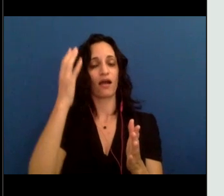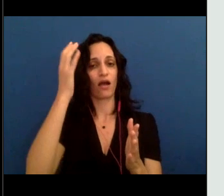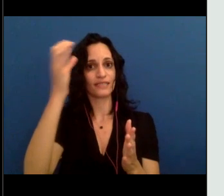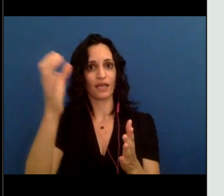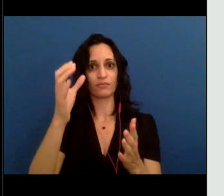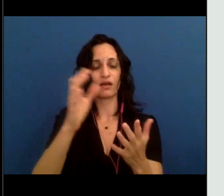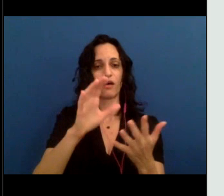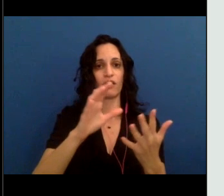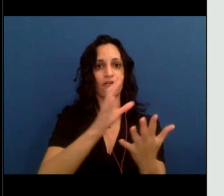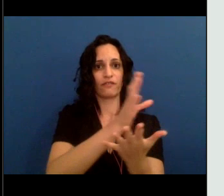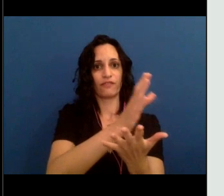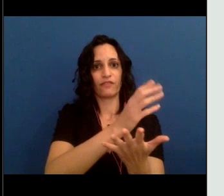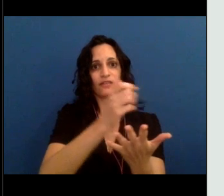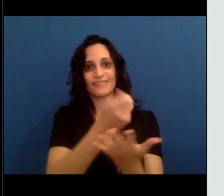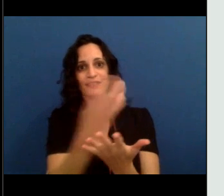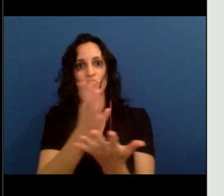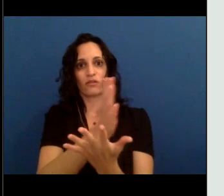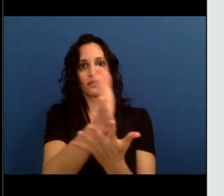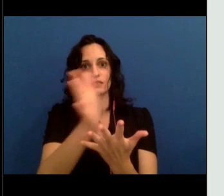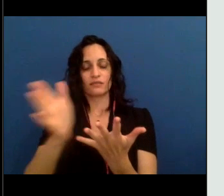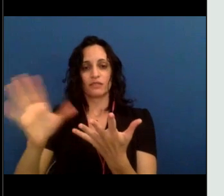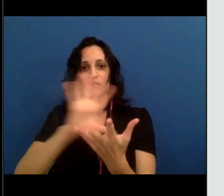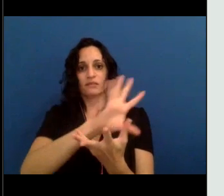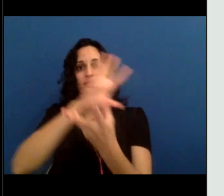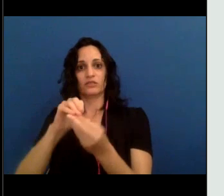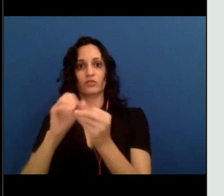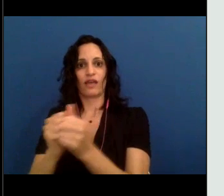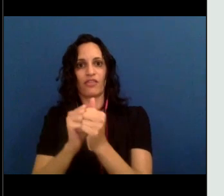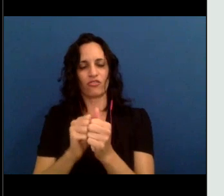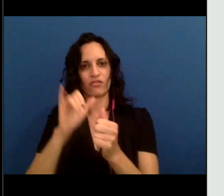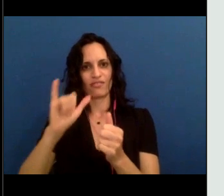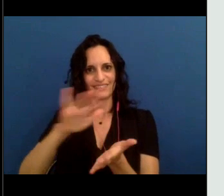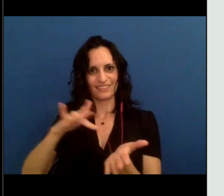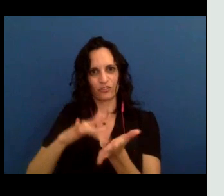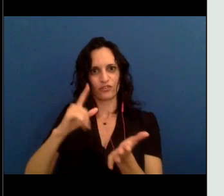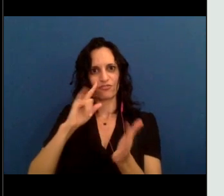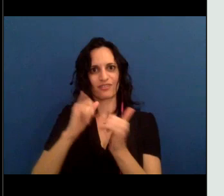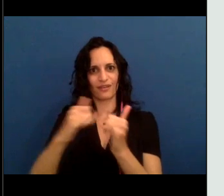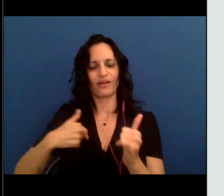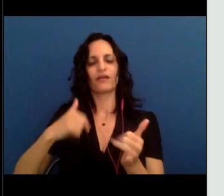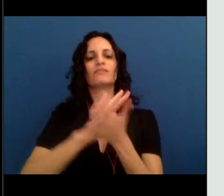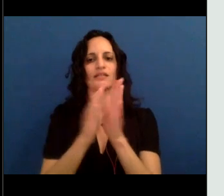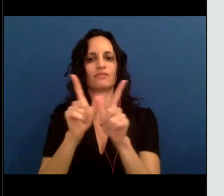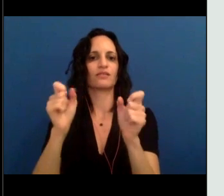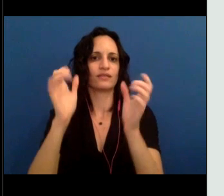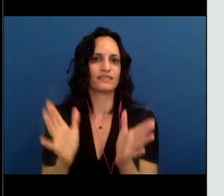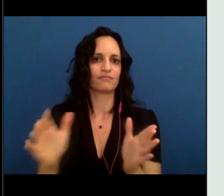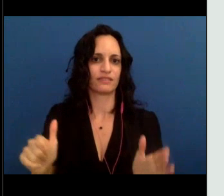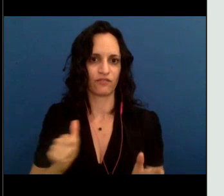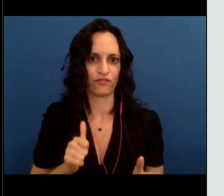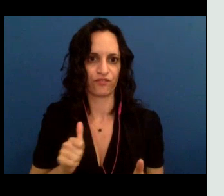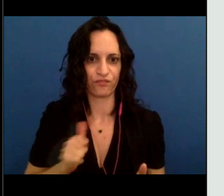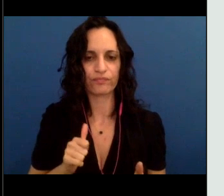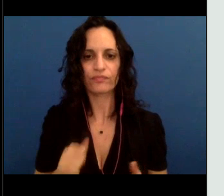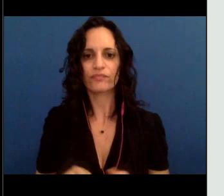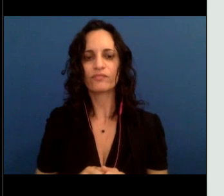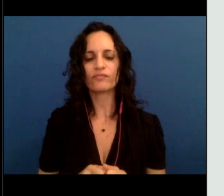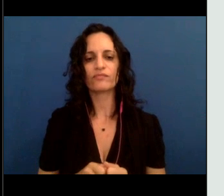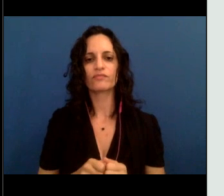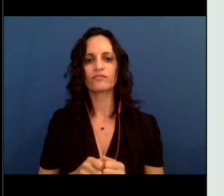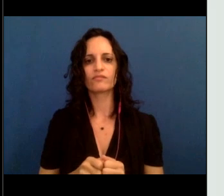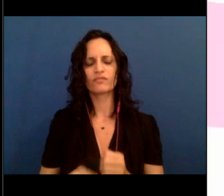this conversation as a linguist. And I say all this to say that interdisciplinarity has, in some way or another, always